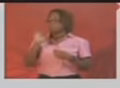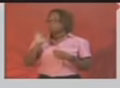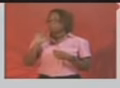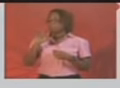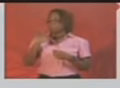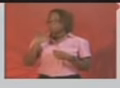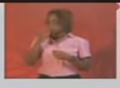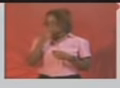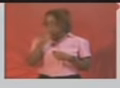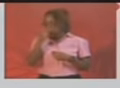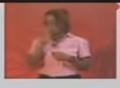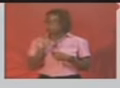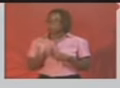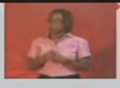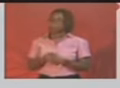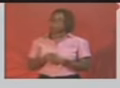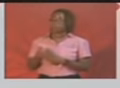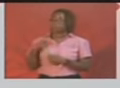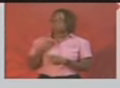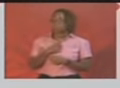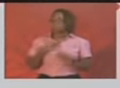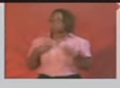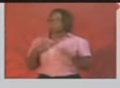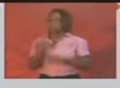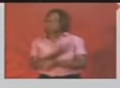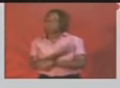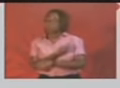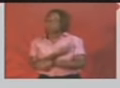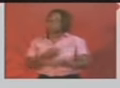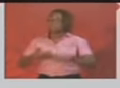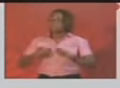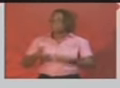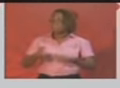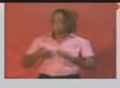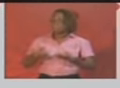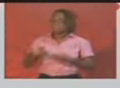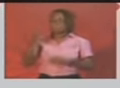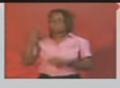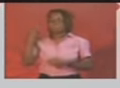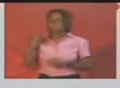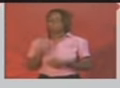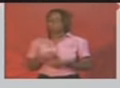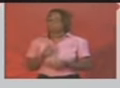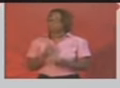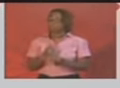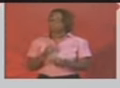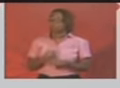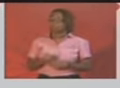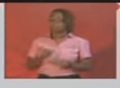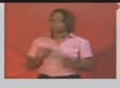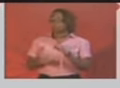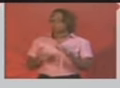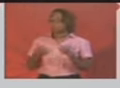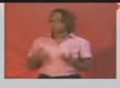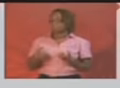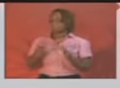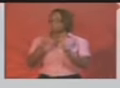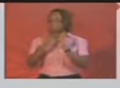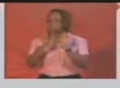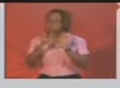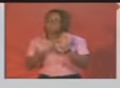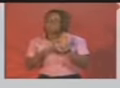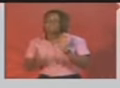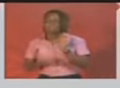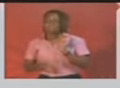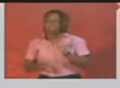have gone a long way to actually bring our influenza numbers down substantially to a very, very low level. And we are thankful for that.